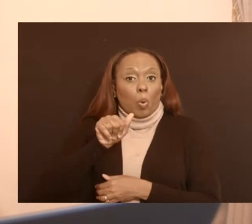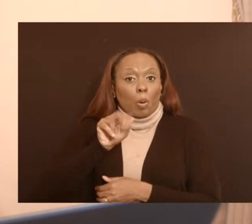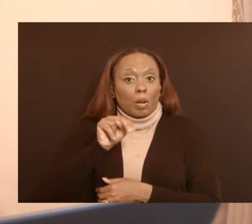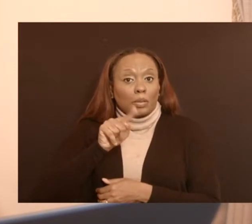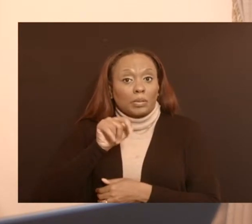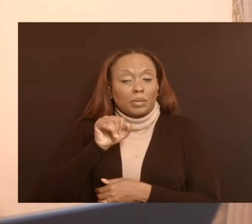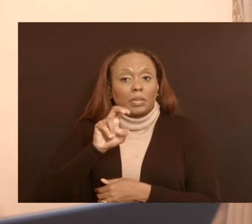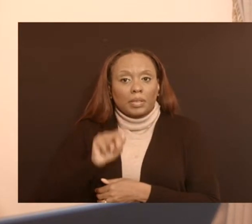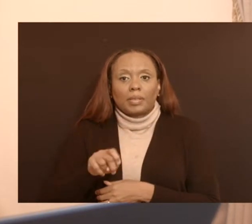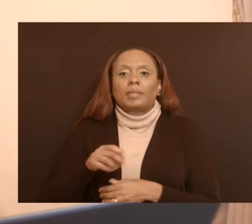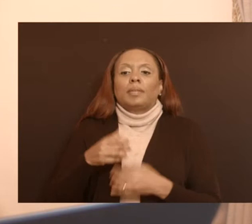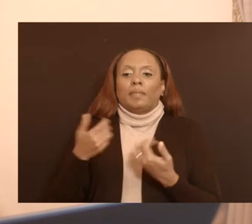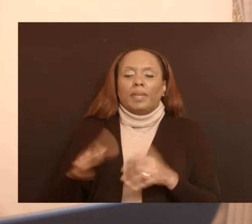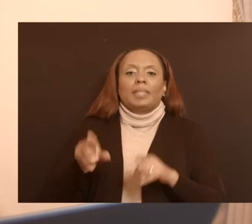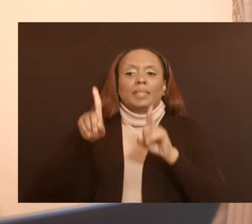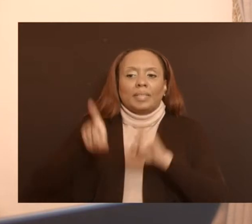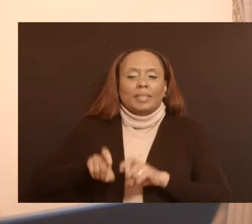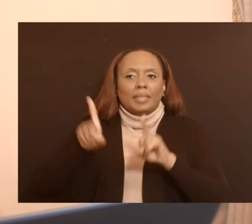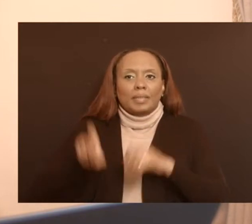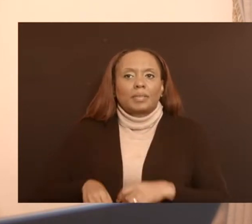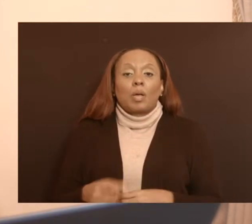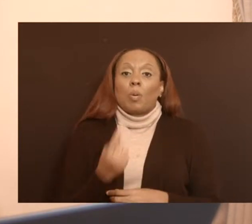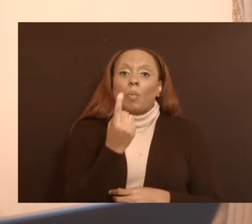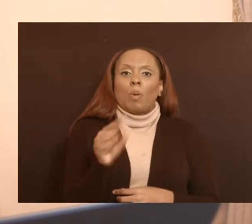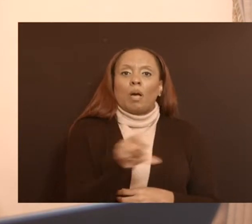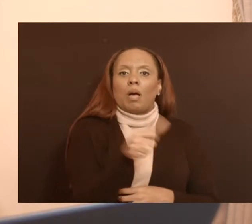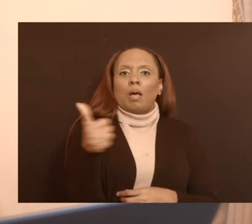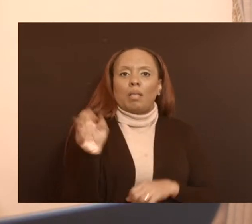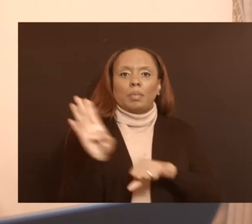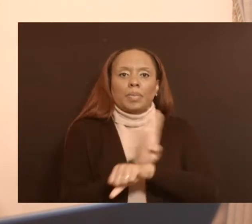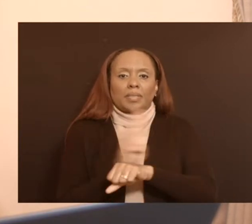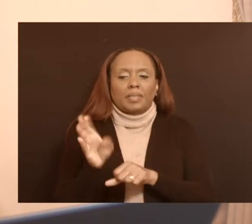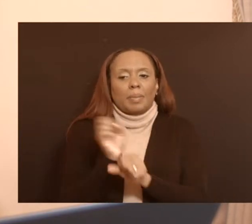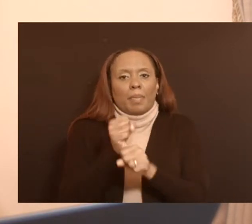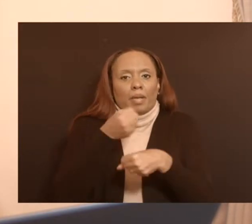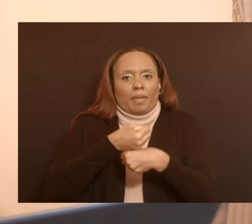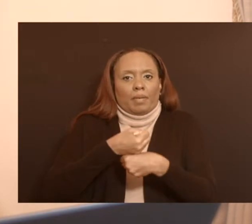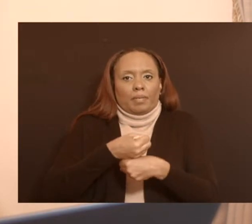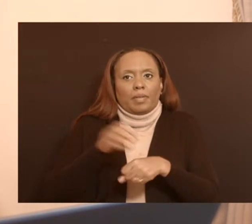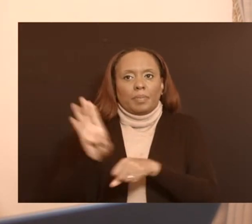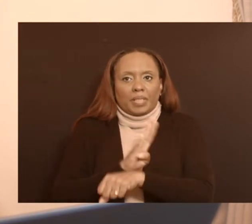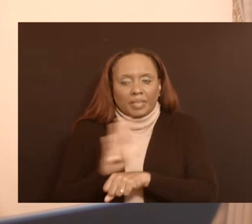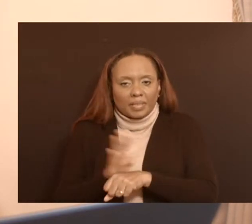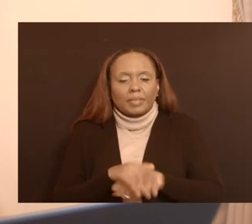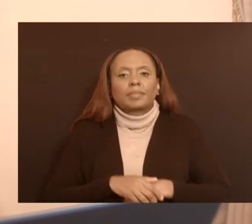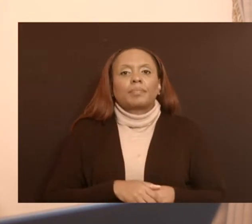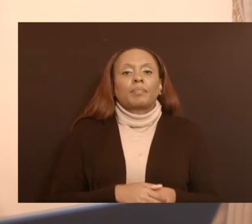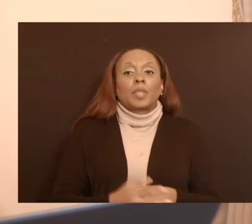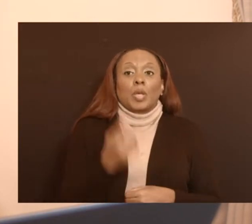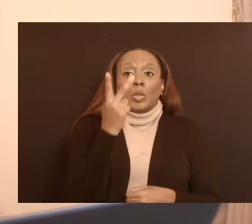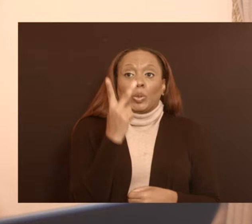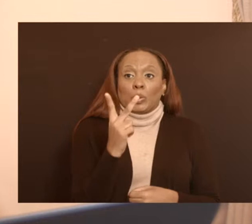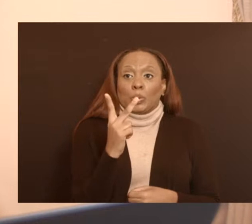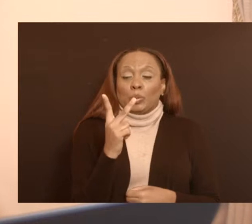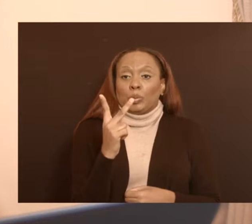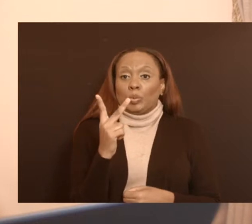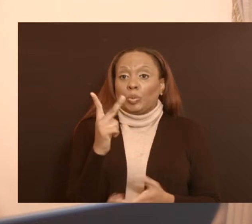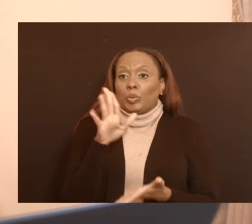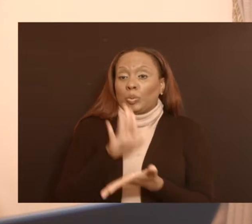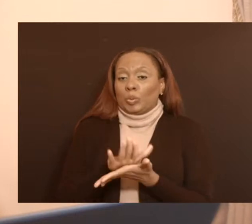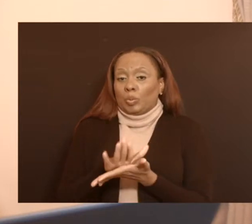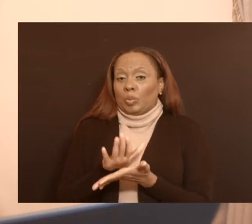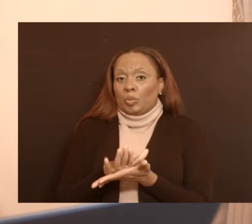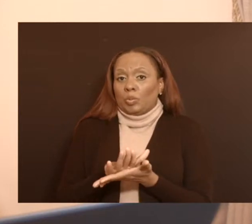So that is one other manufacturing establishment, 2 schools, 2 of which you have